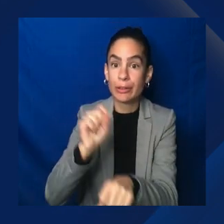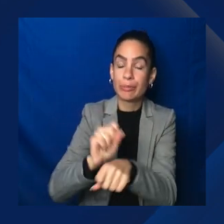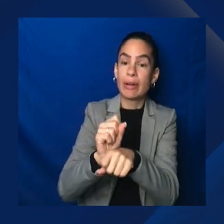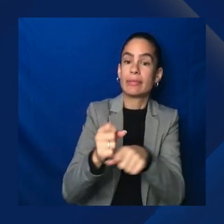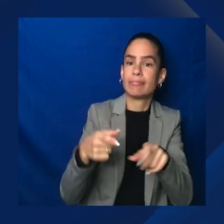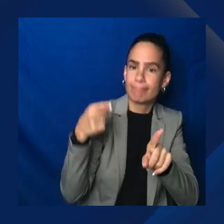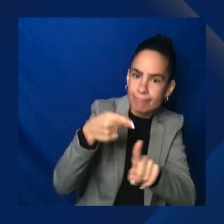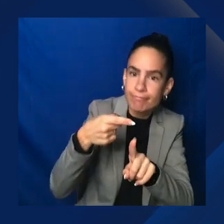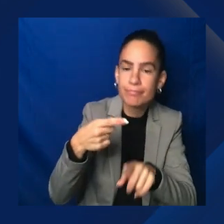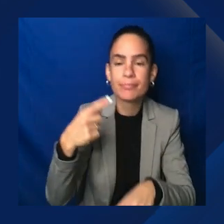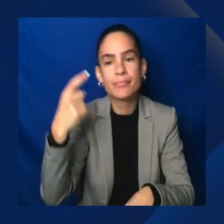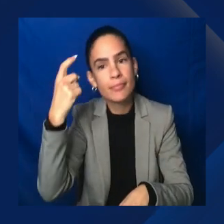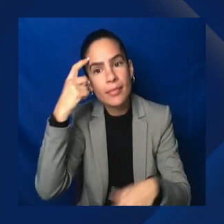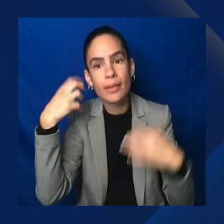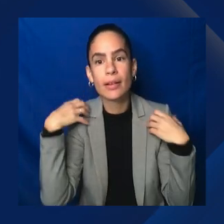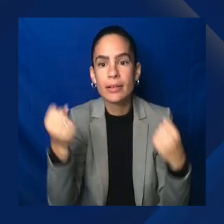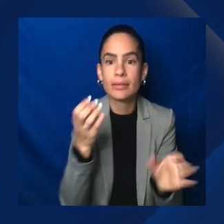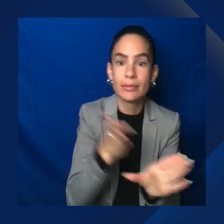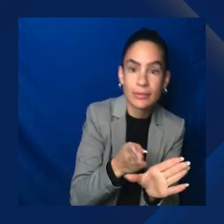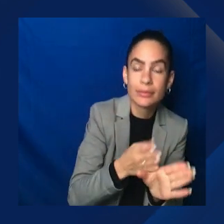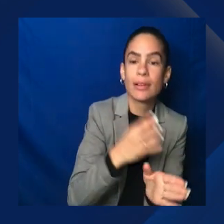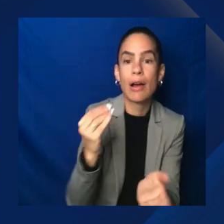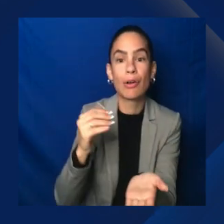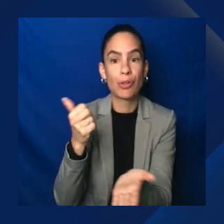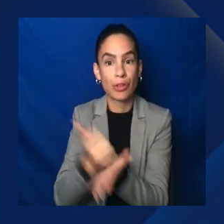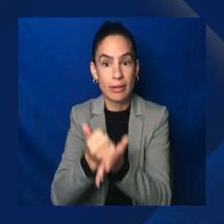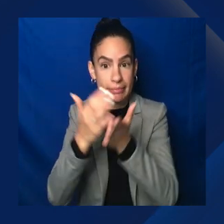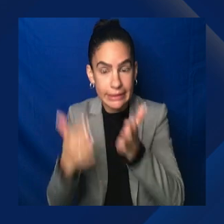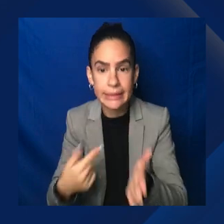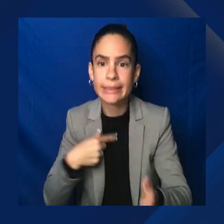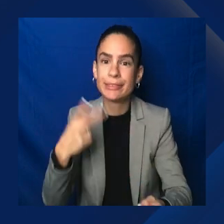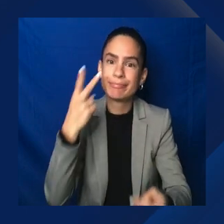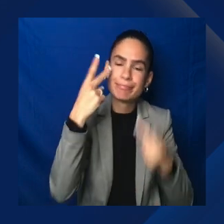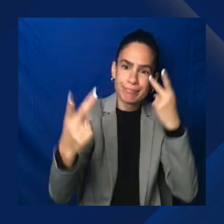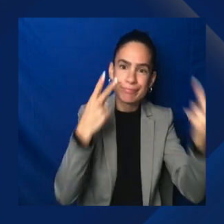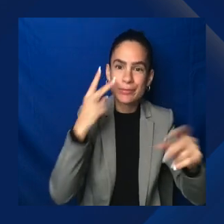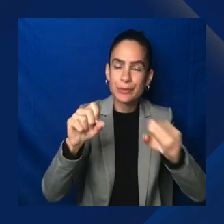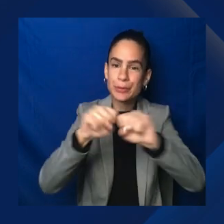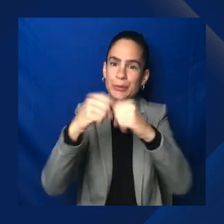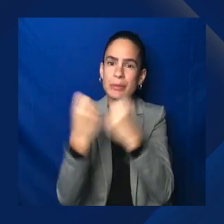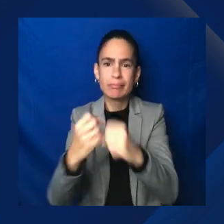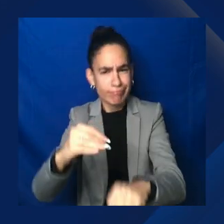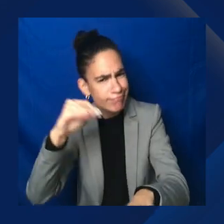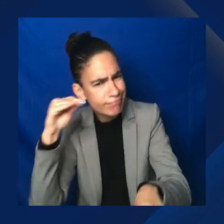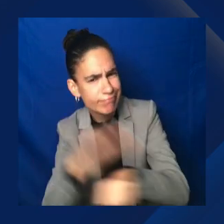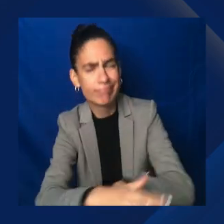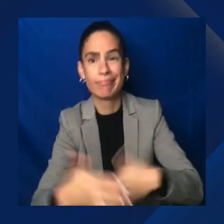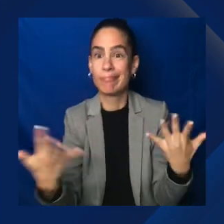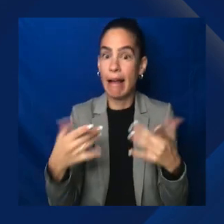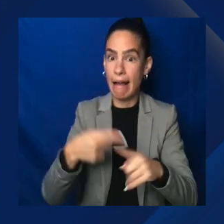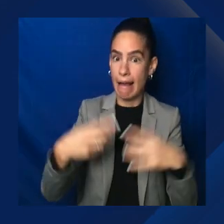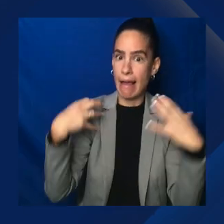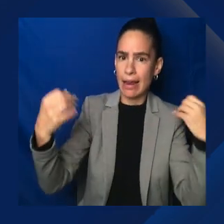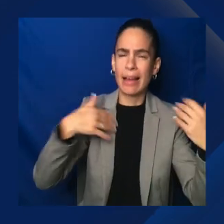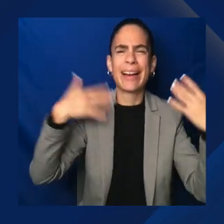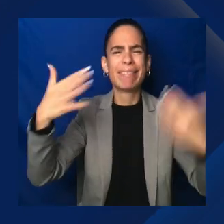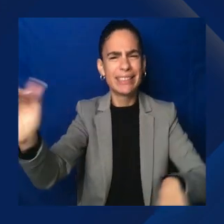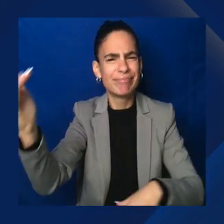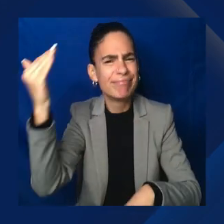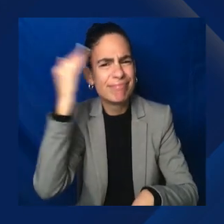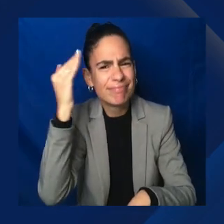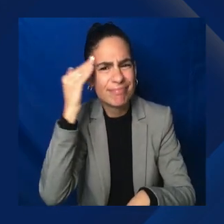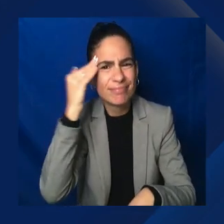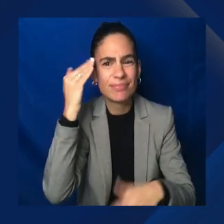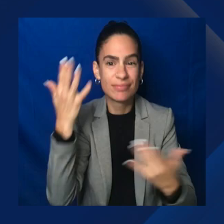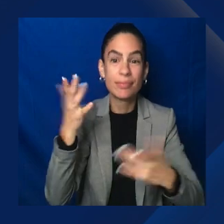and looking at the social determinants of health that I know, conditions in the places where people live and work